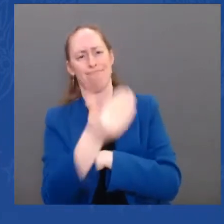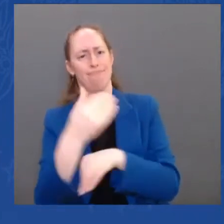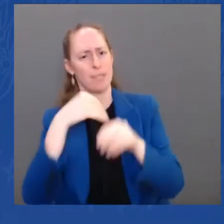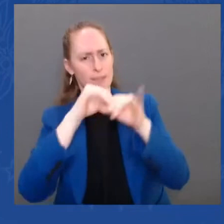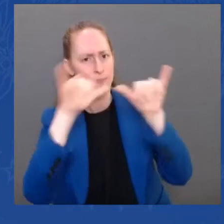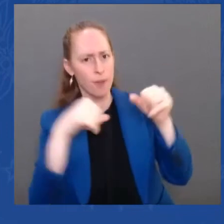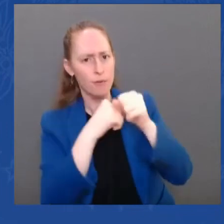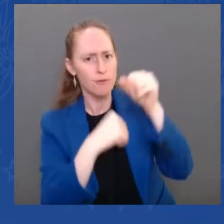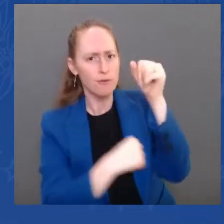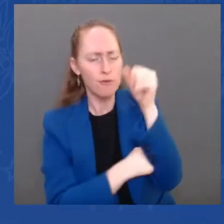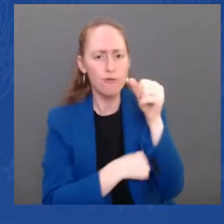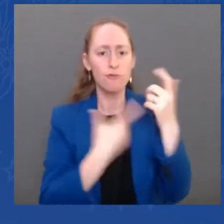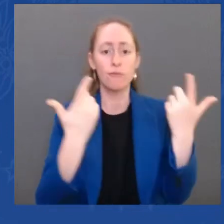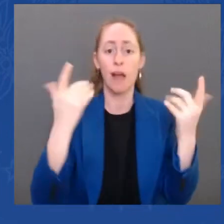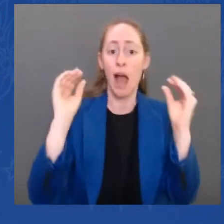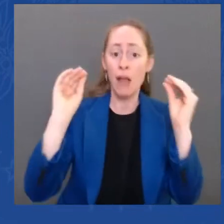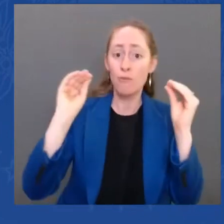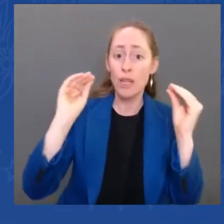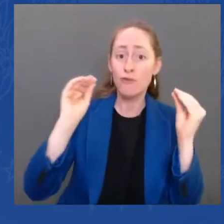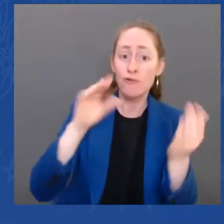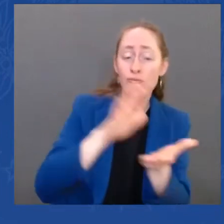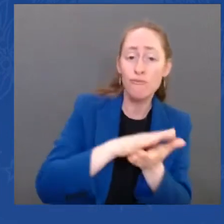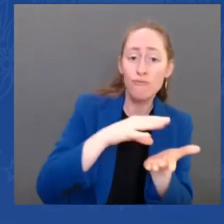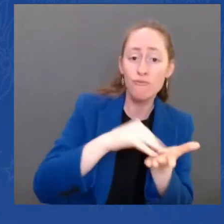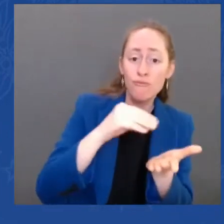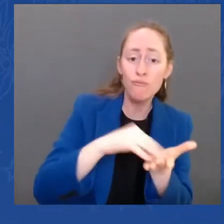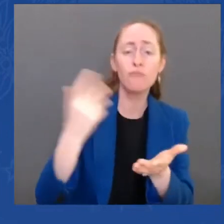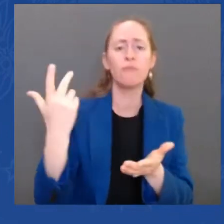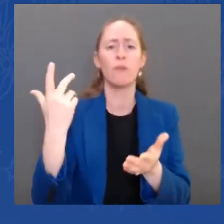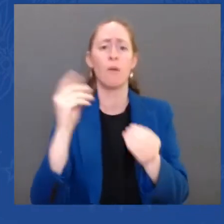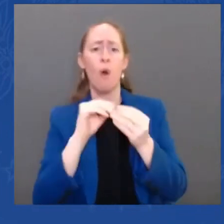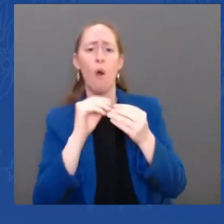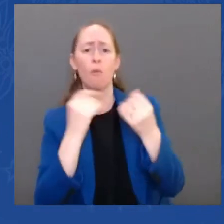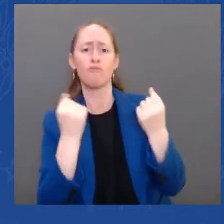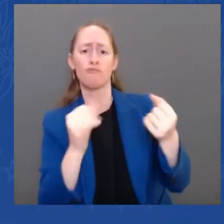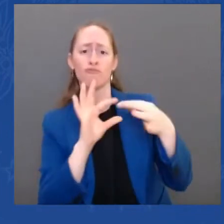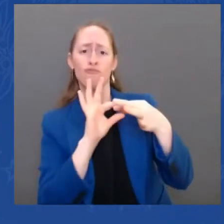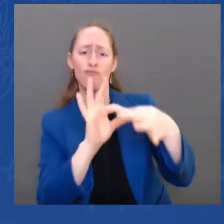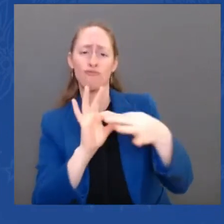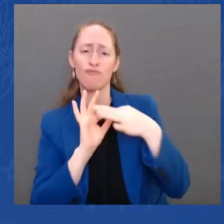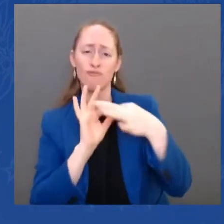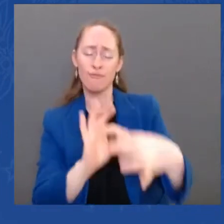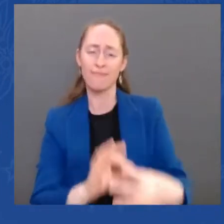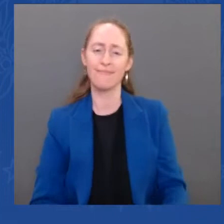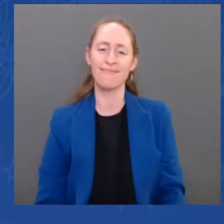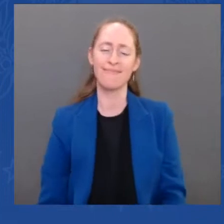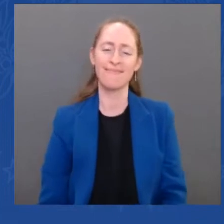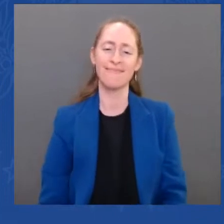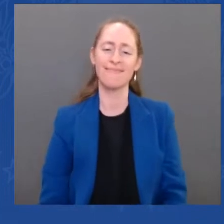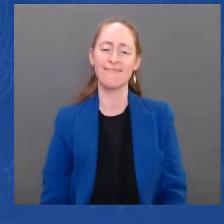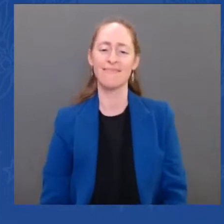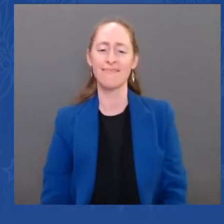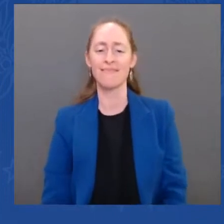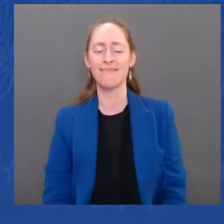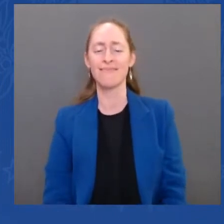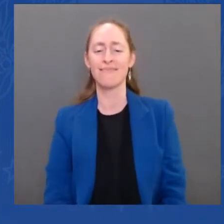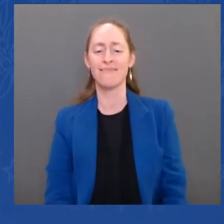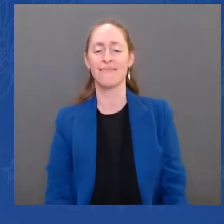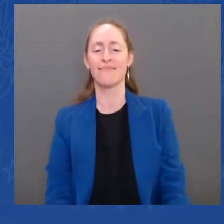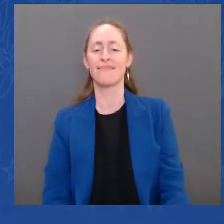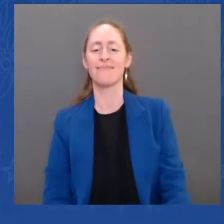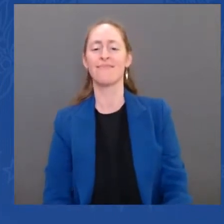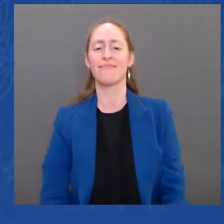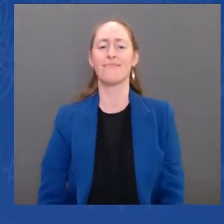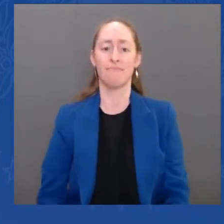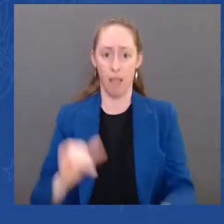cooperation. And the breadth of our discussions reflect just how vital the Indo-Pacific and ASEAN region are to the